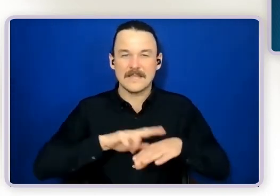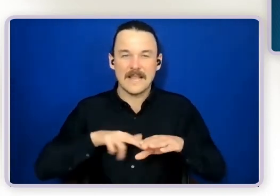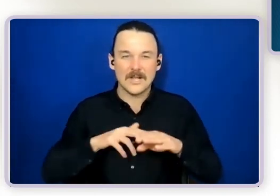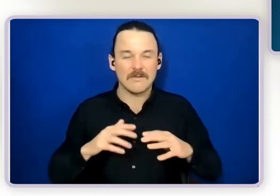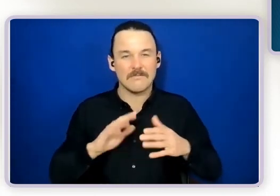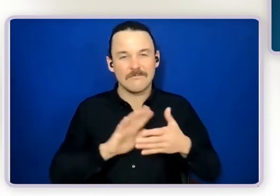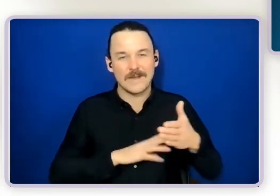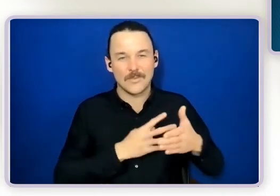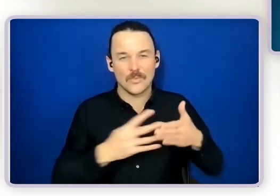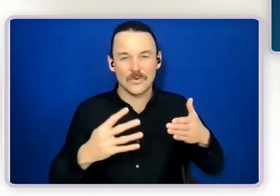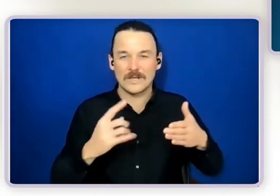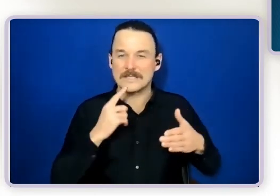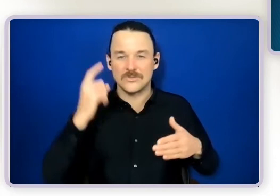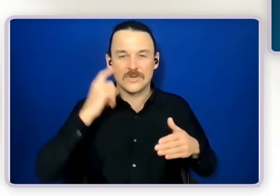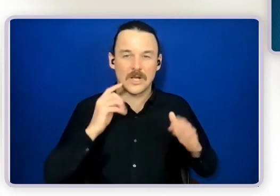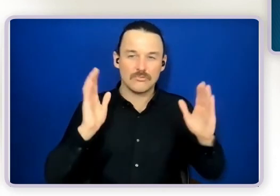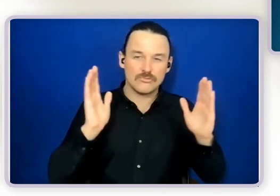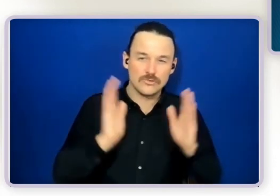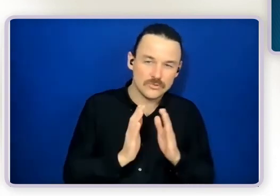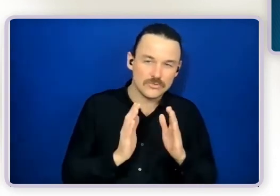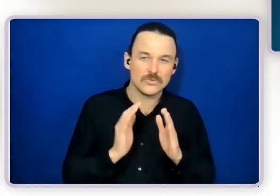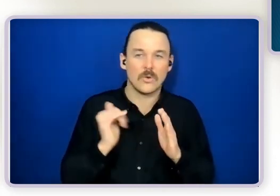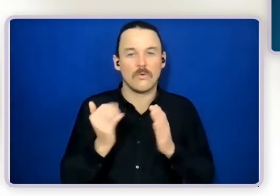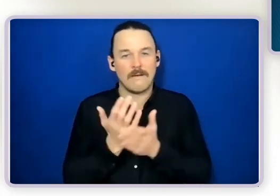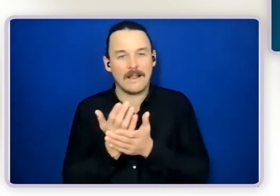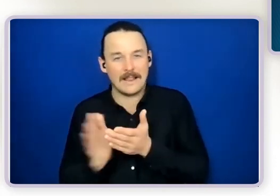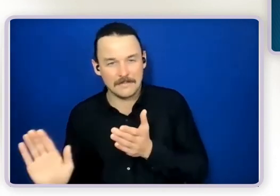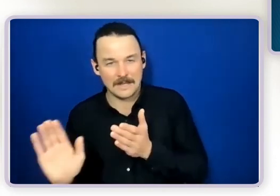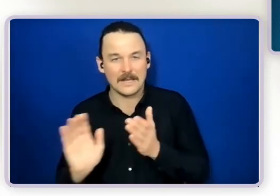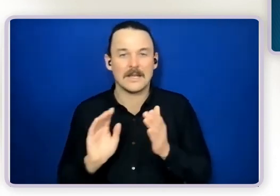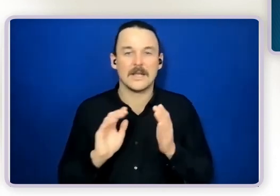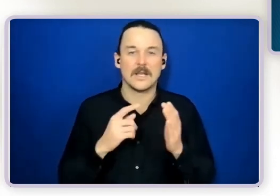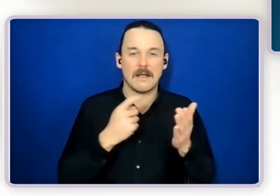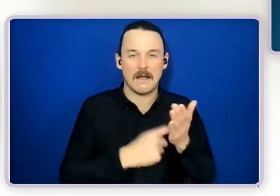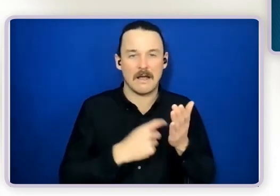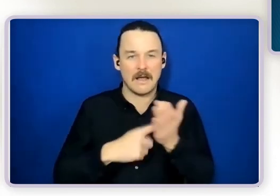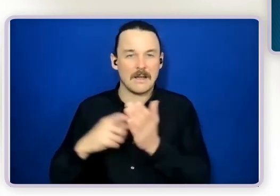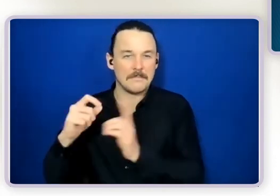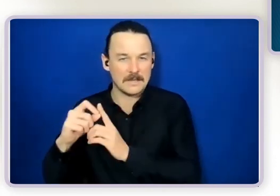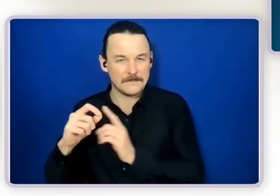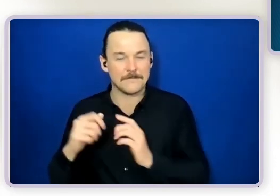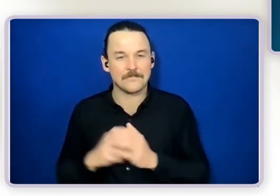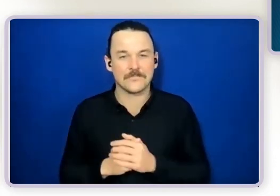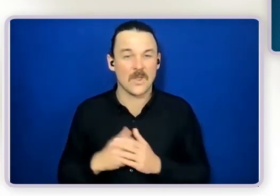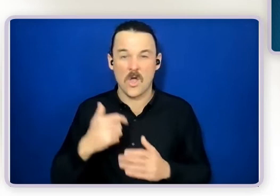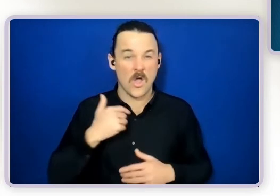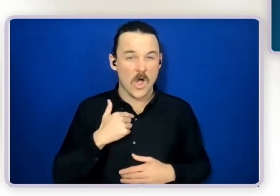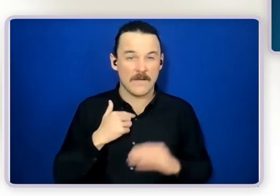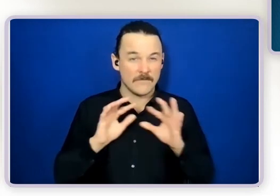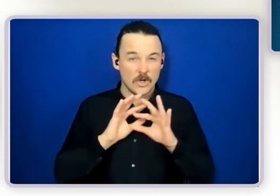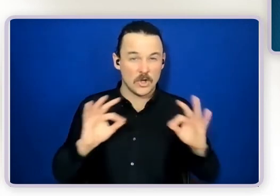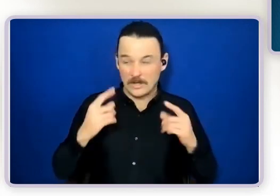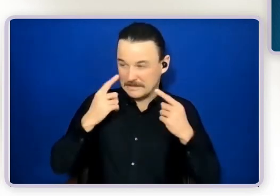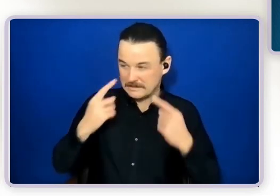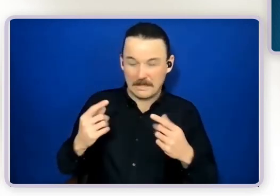another document that, to my mind, has not achieved its goal. I haven't seen any data on the outcomes of that.